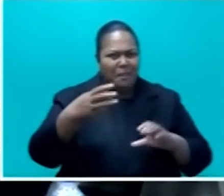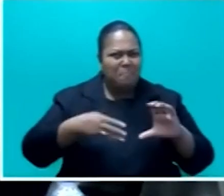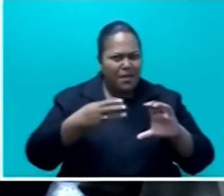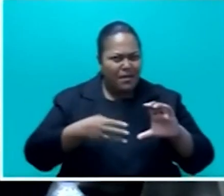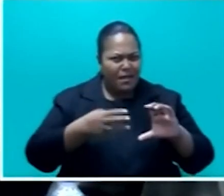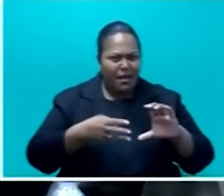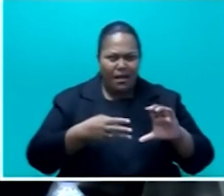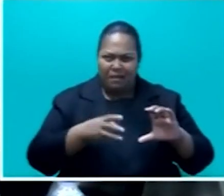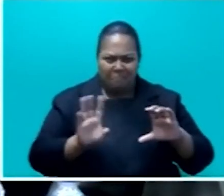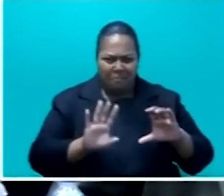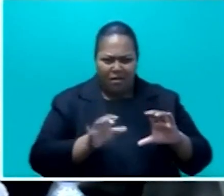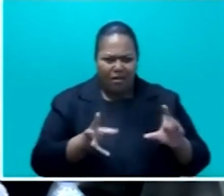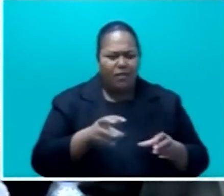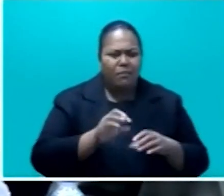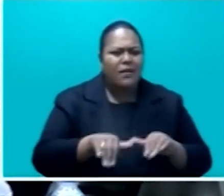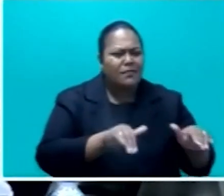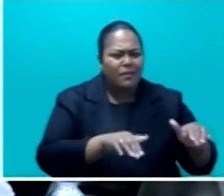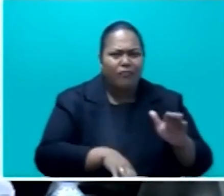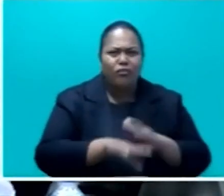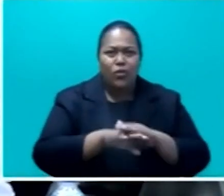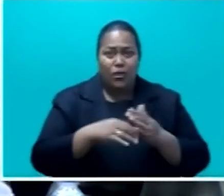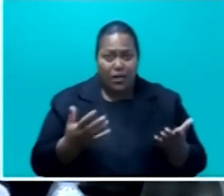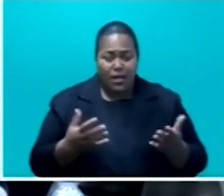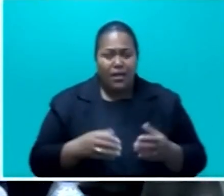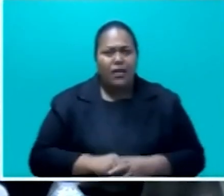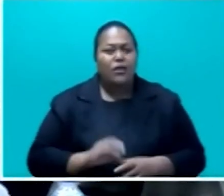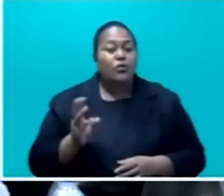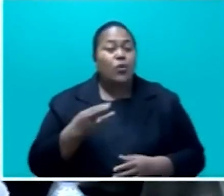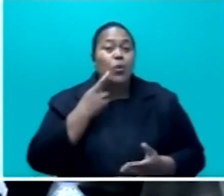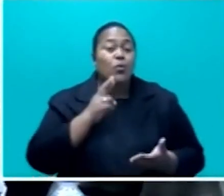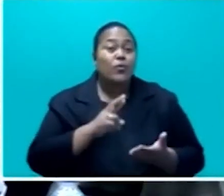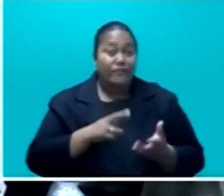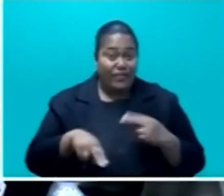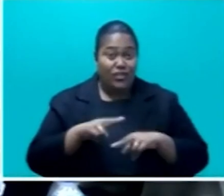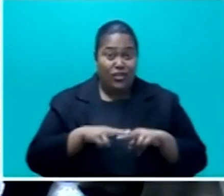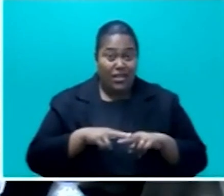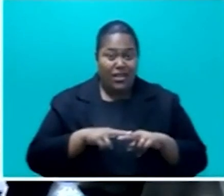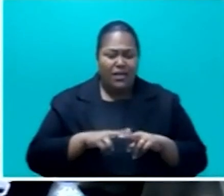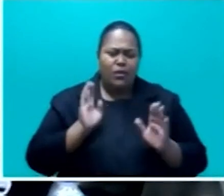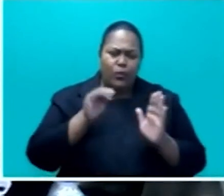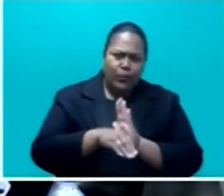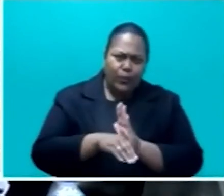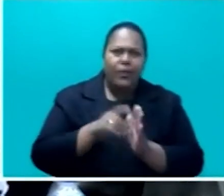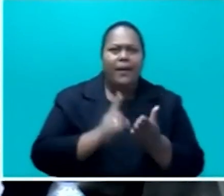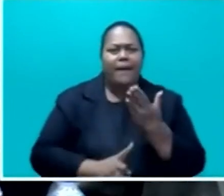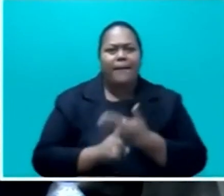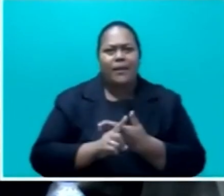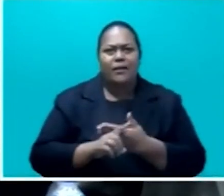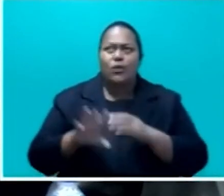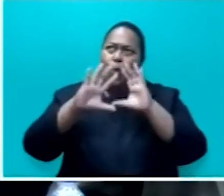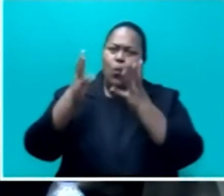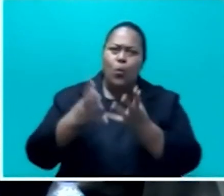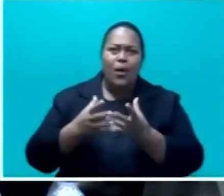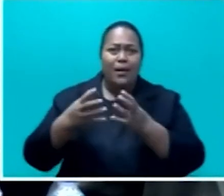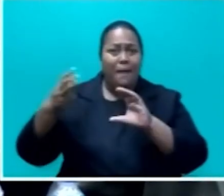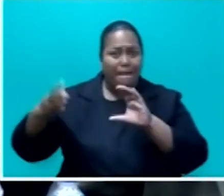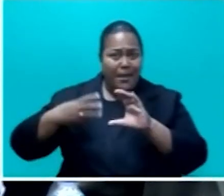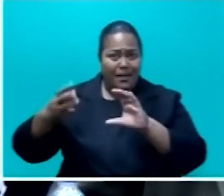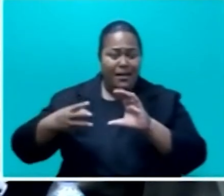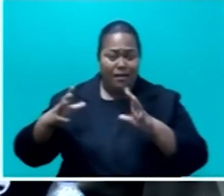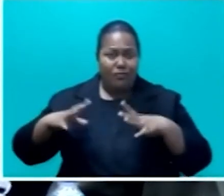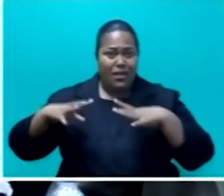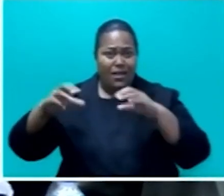were consistent with the Fiji's recent decline in the Reporters Without Borders World Press Freedom Index. Fiji